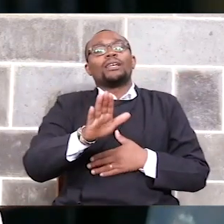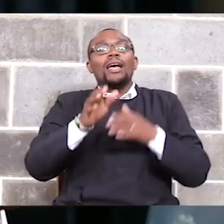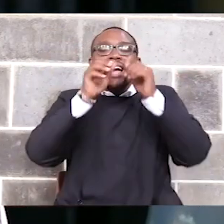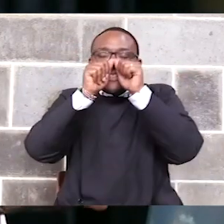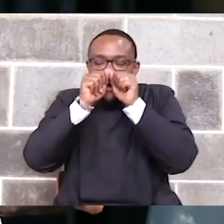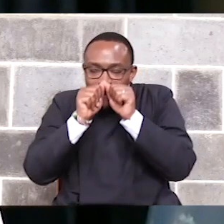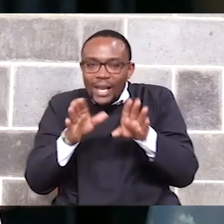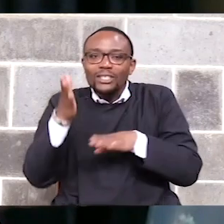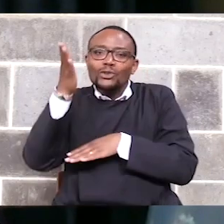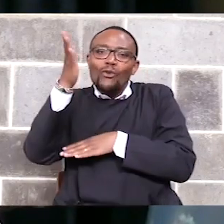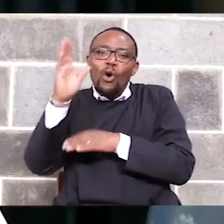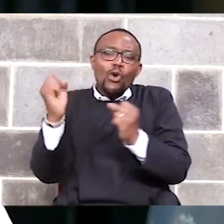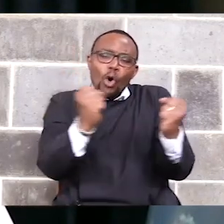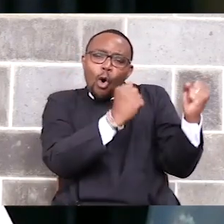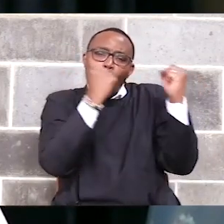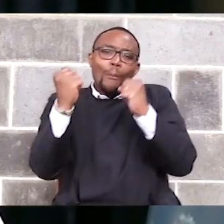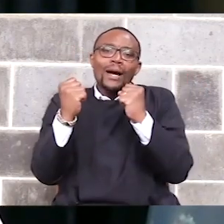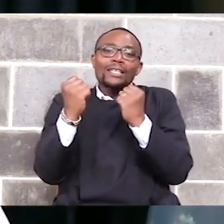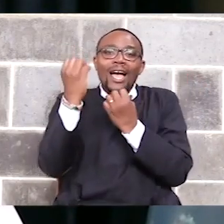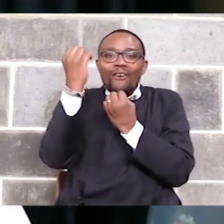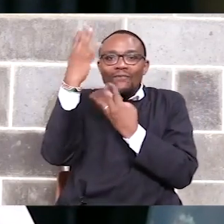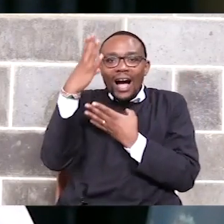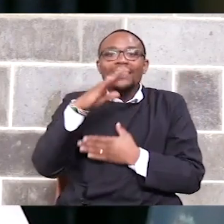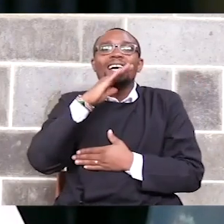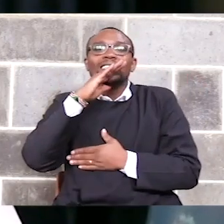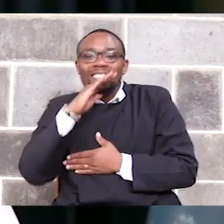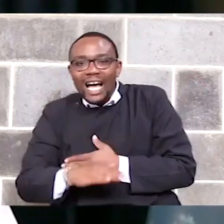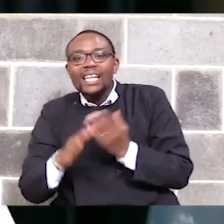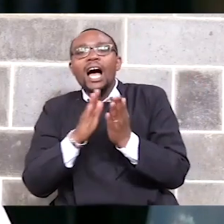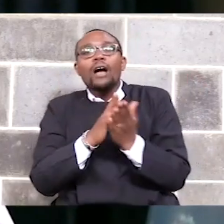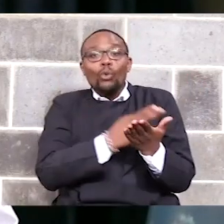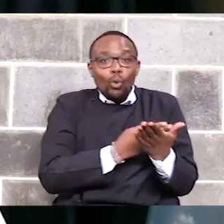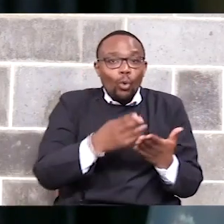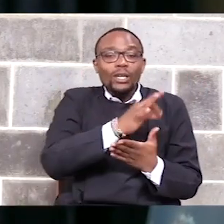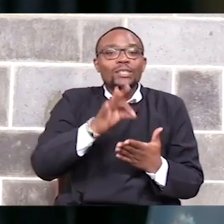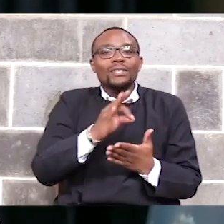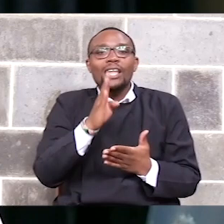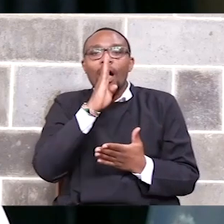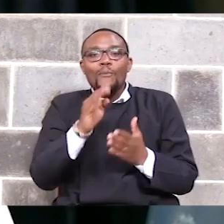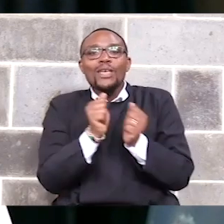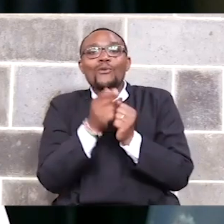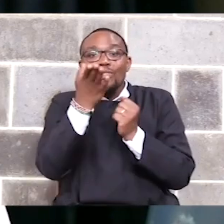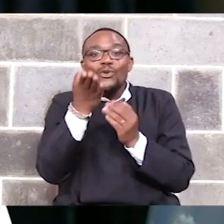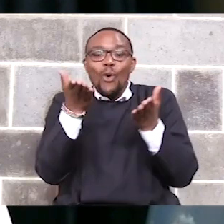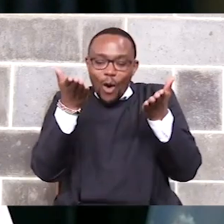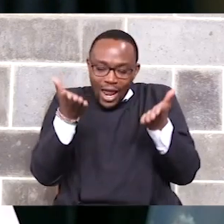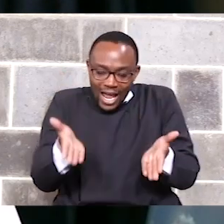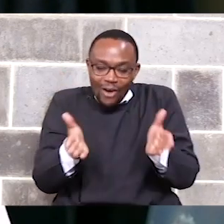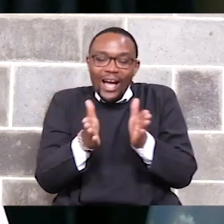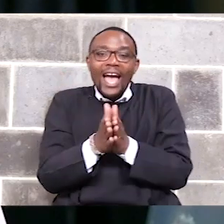blessing of God Almighty, the Father, the Son, and the Holy Spirit be among you and